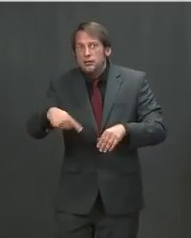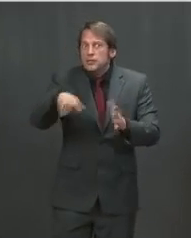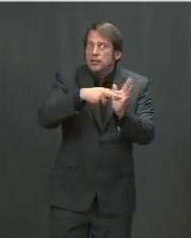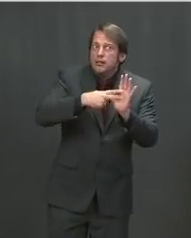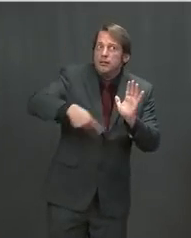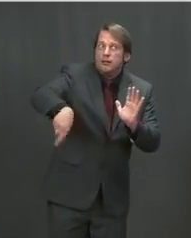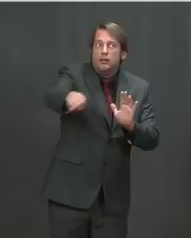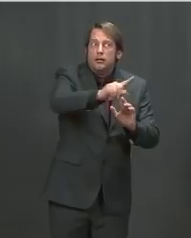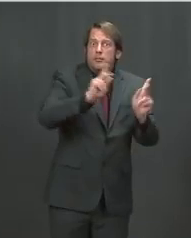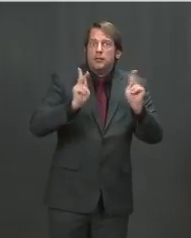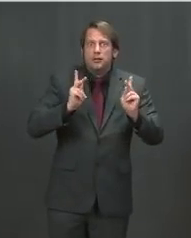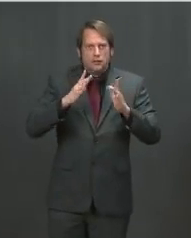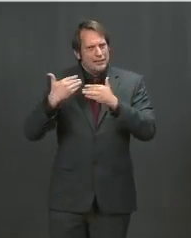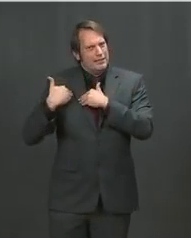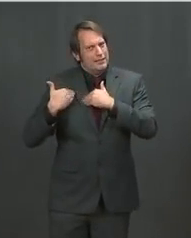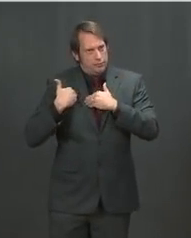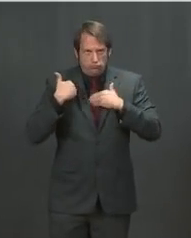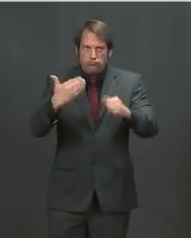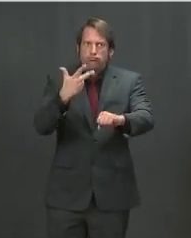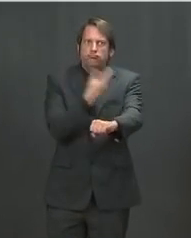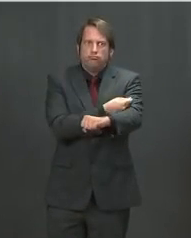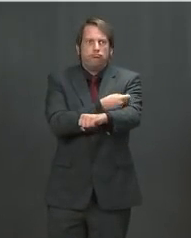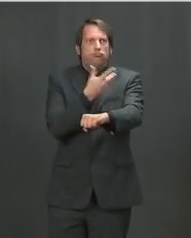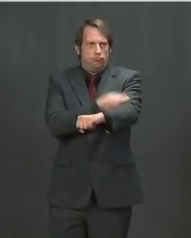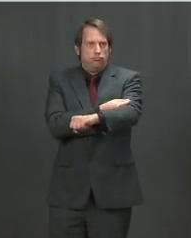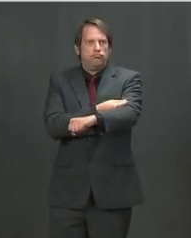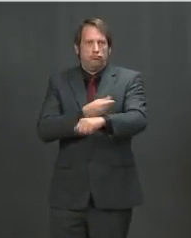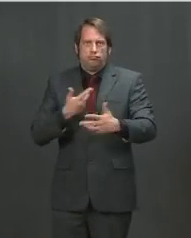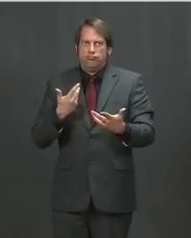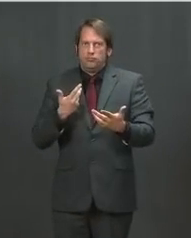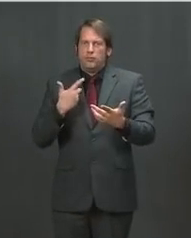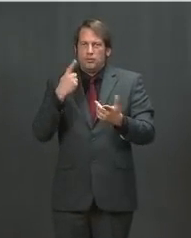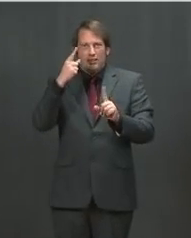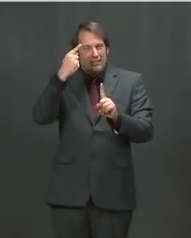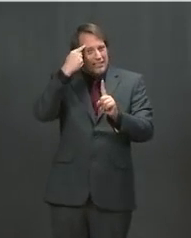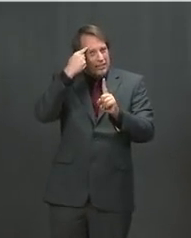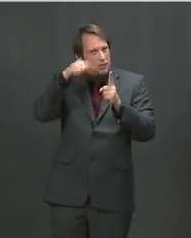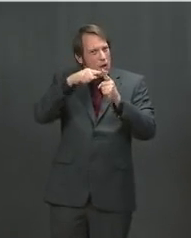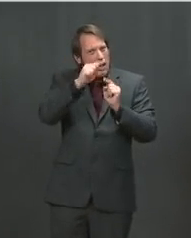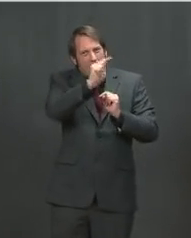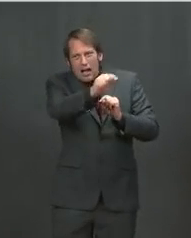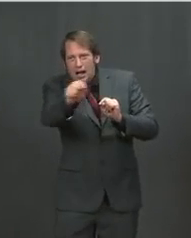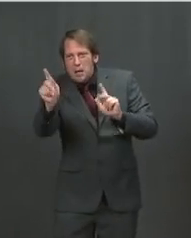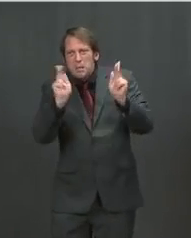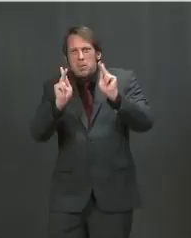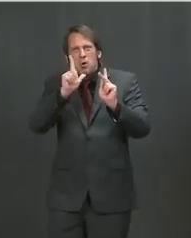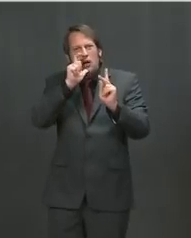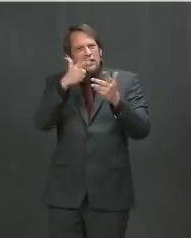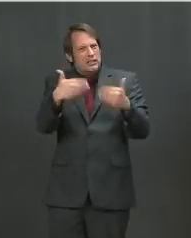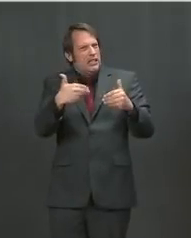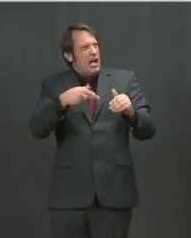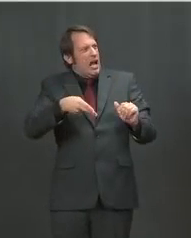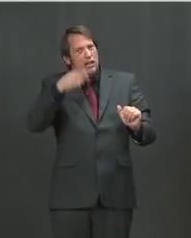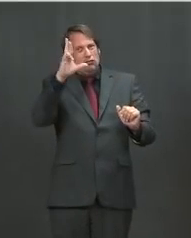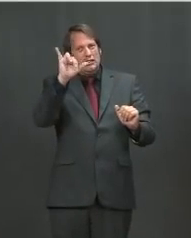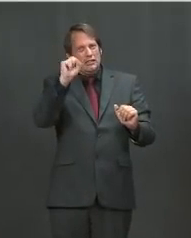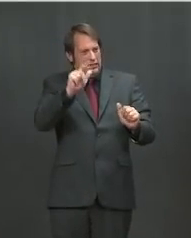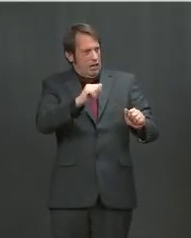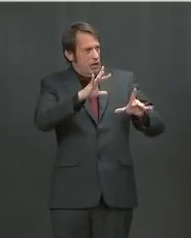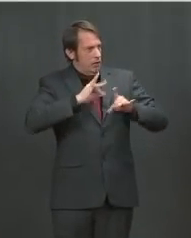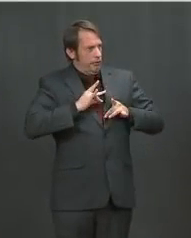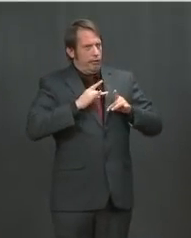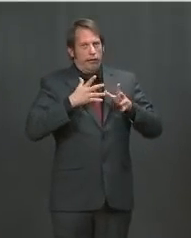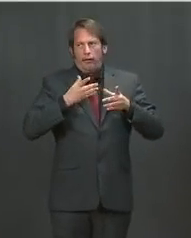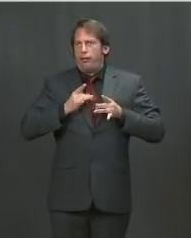can. We have to recognize the high risk of infection in areas of high community transmission. I encourage communities